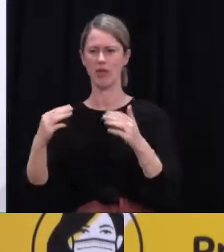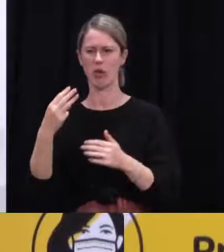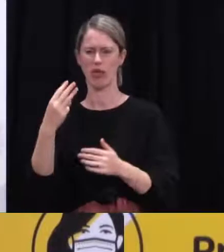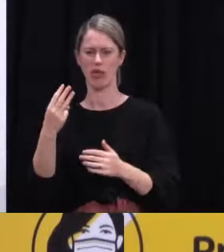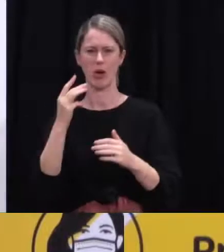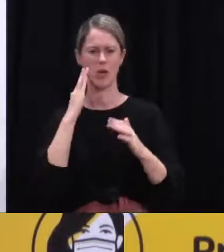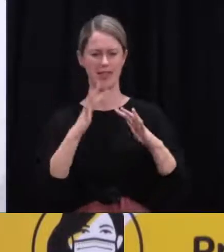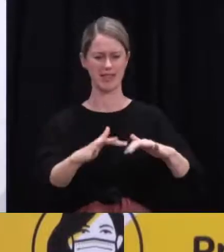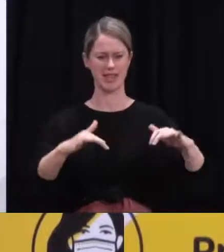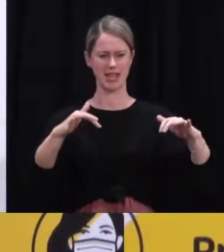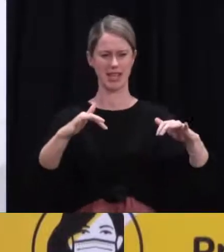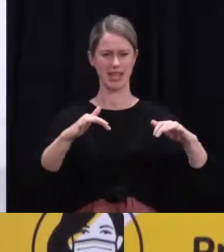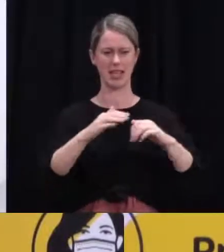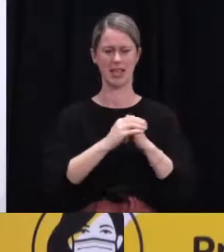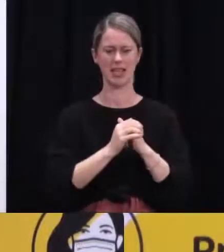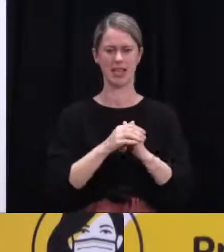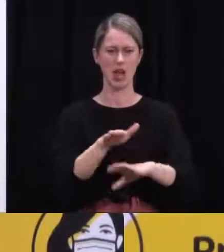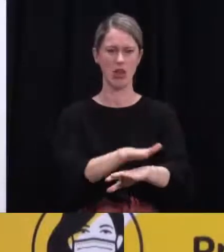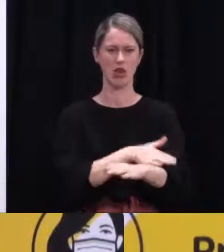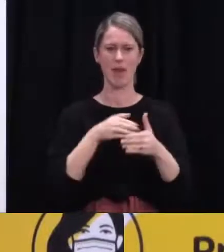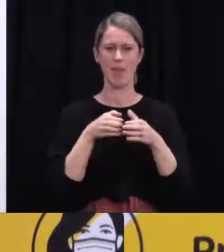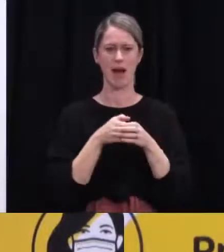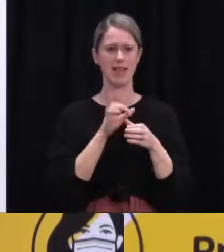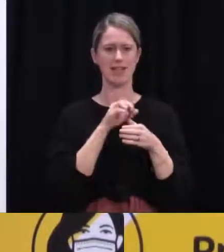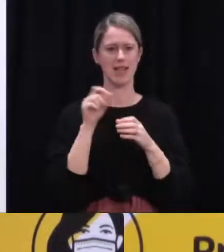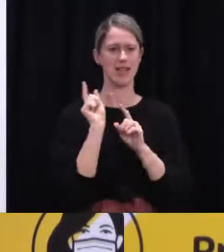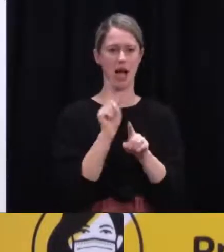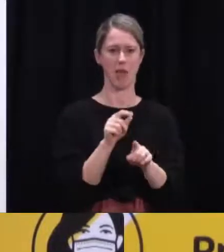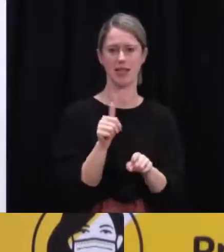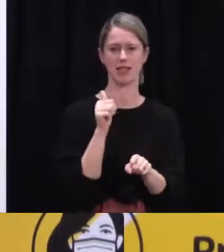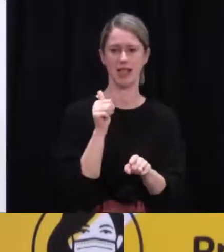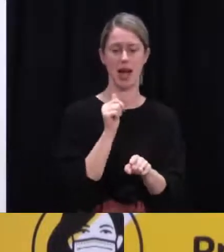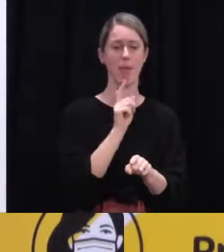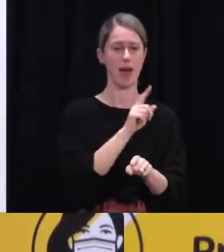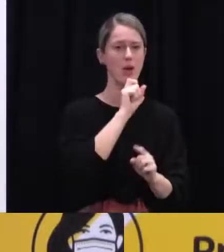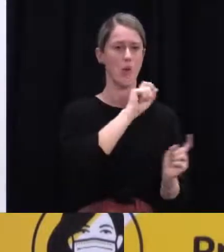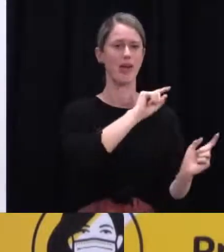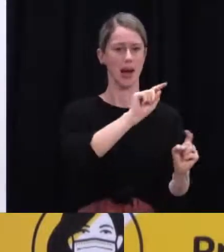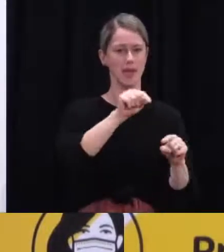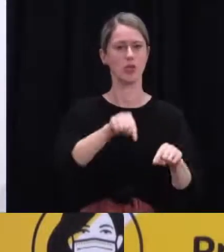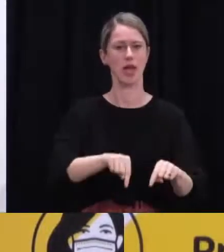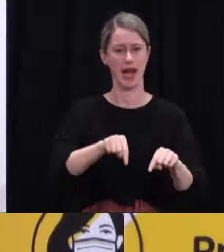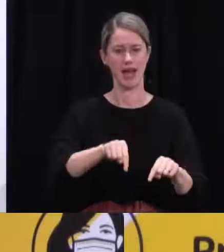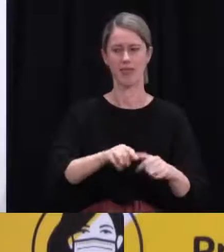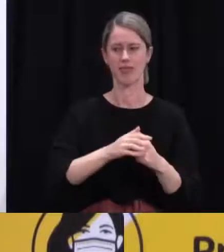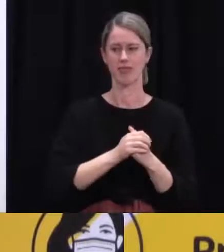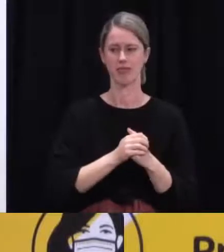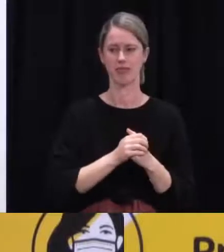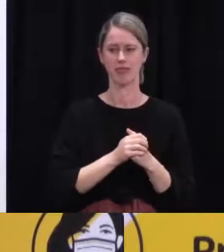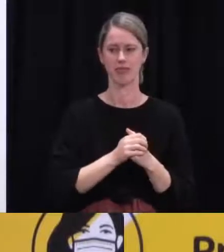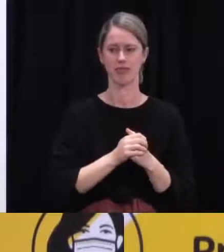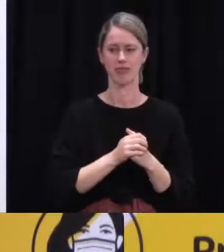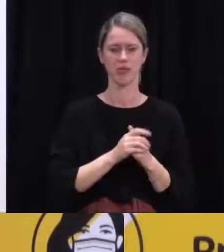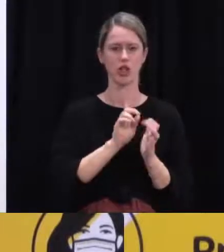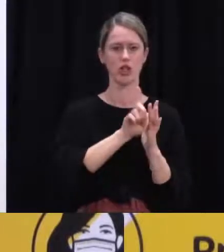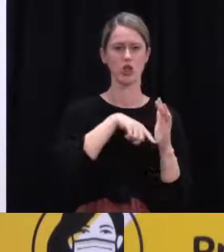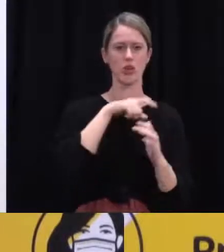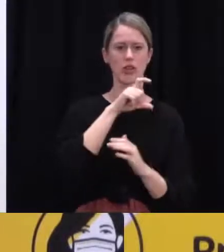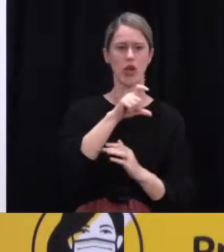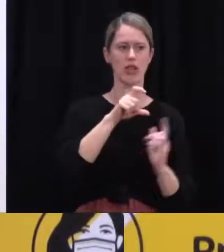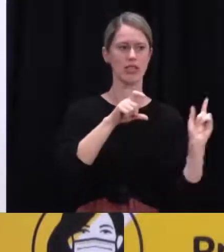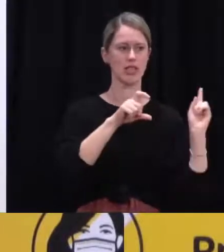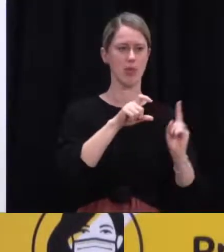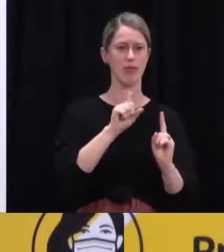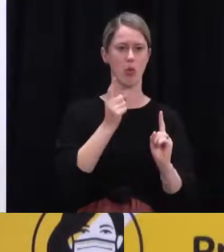its sitting? Because if you take the Green Party, they didn't attend yesterday, but are attending today. How does Judith Collins coming from